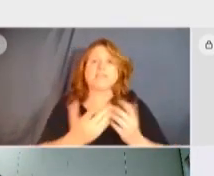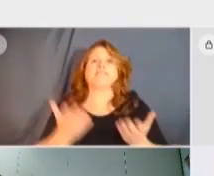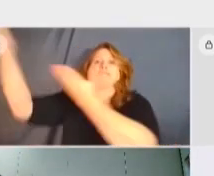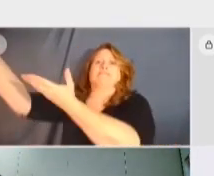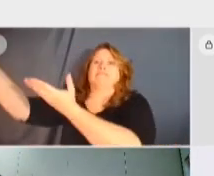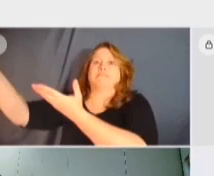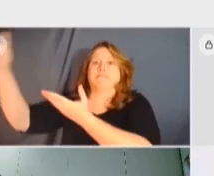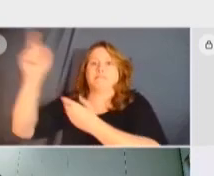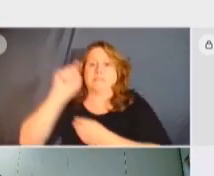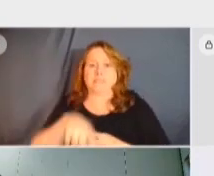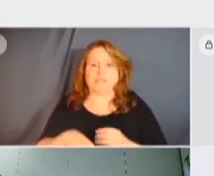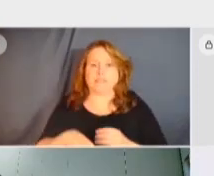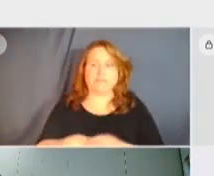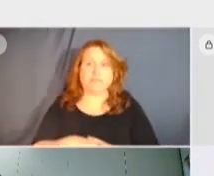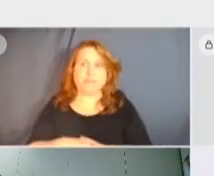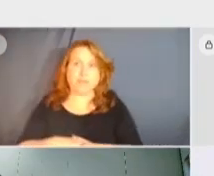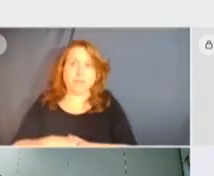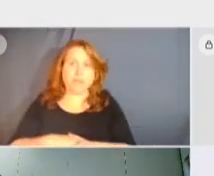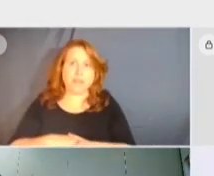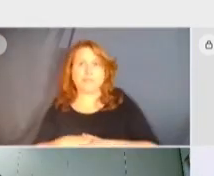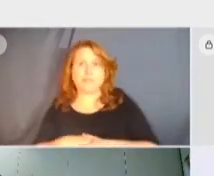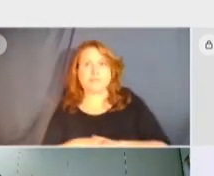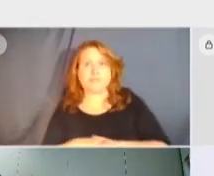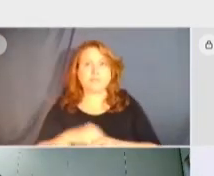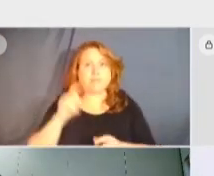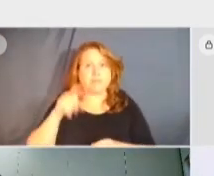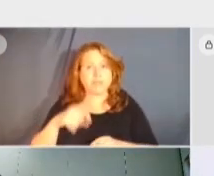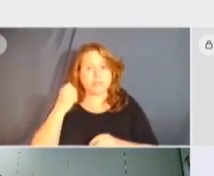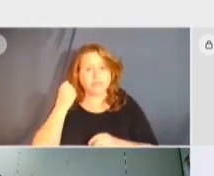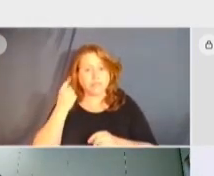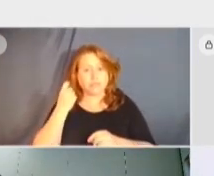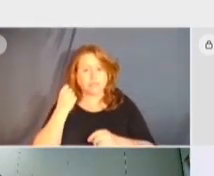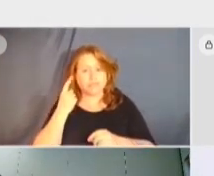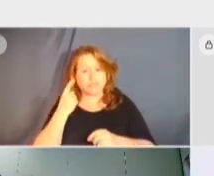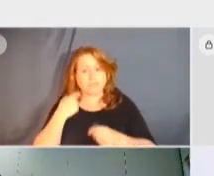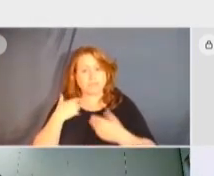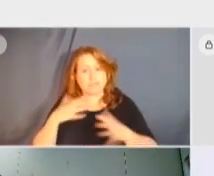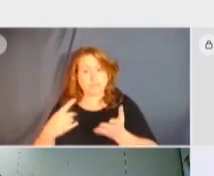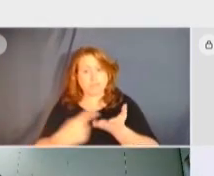review and talk to each other. Thank you.